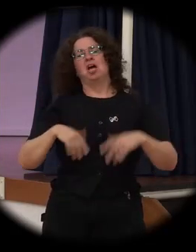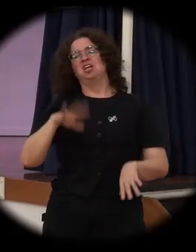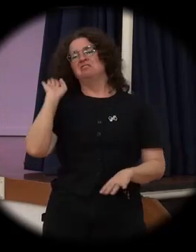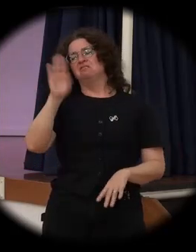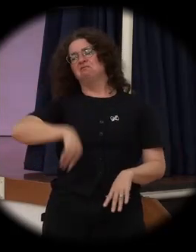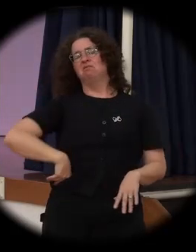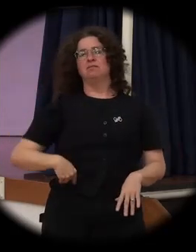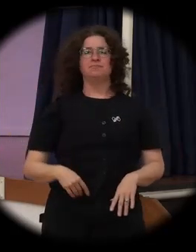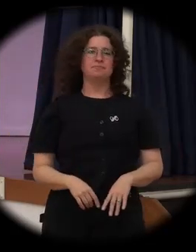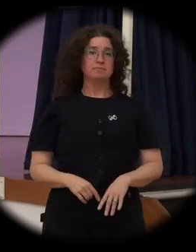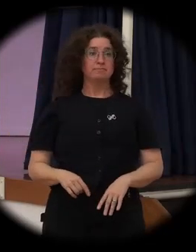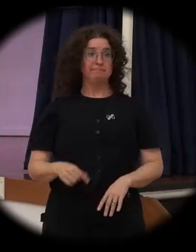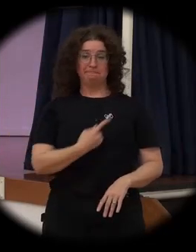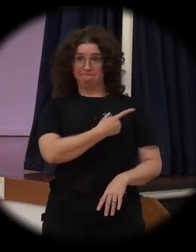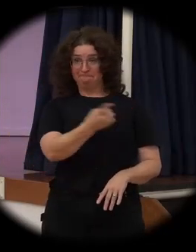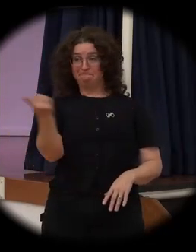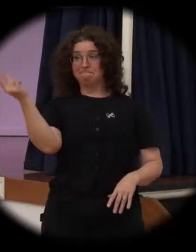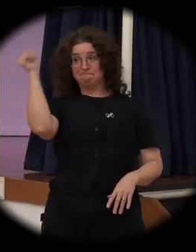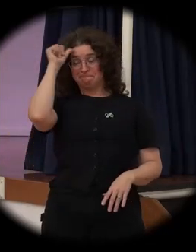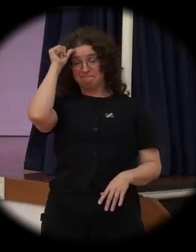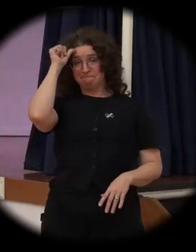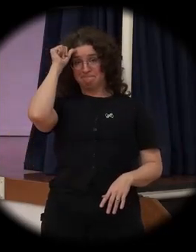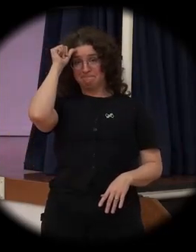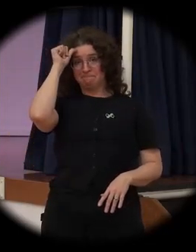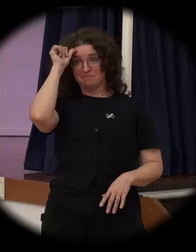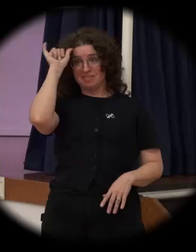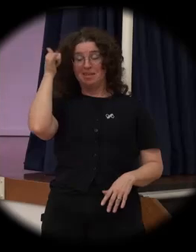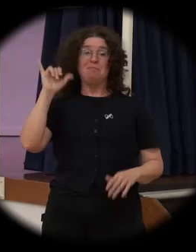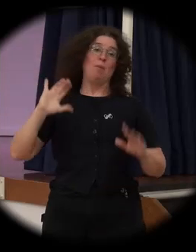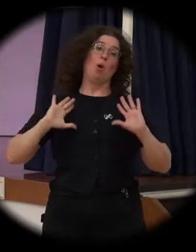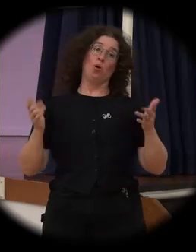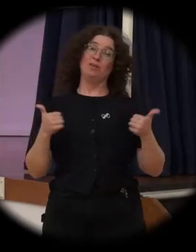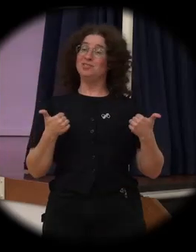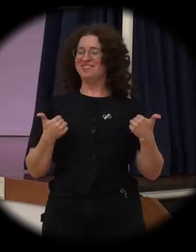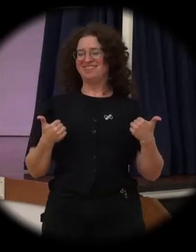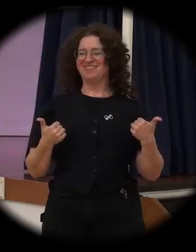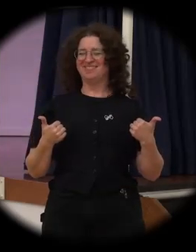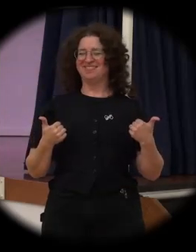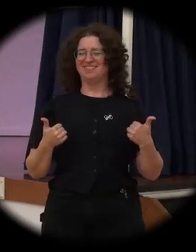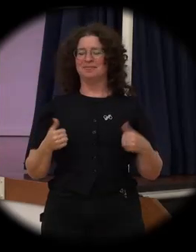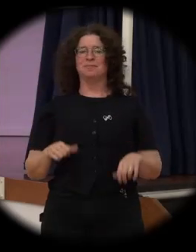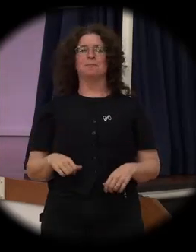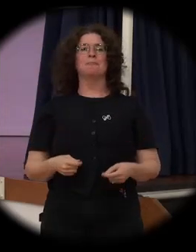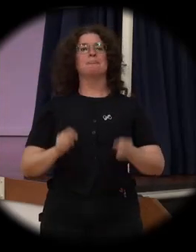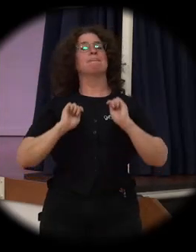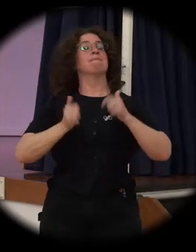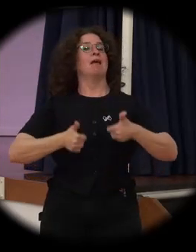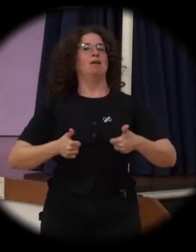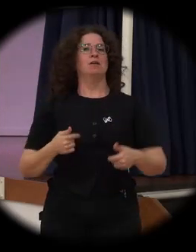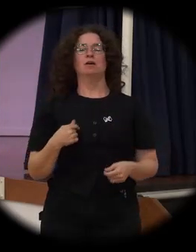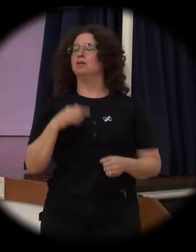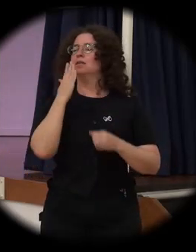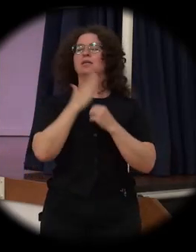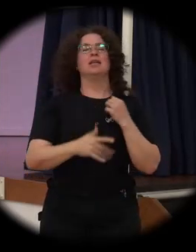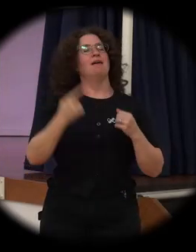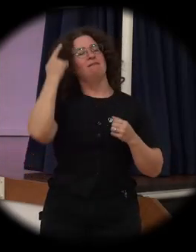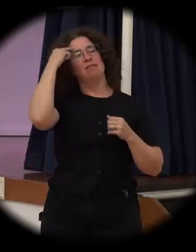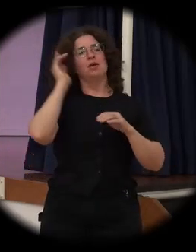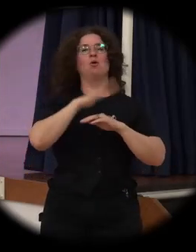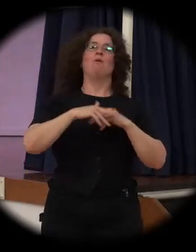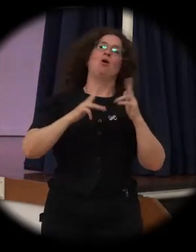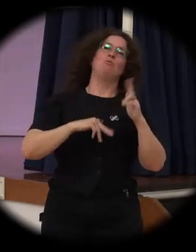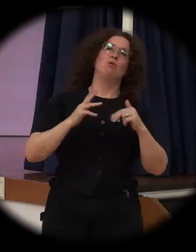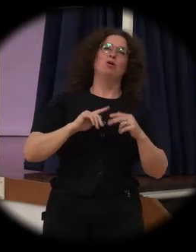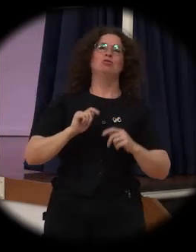one. If any of that sounds familiar to you, you might benefit from build automation. And afterwards, I never have to think about builds anymore. I